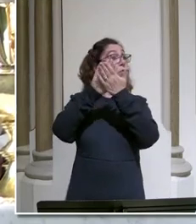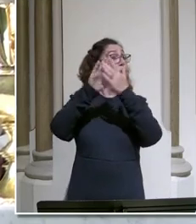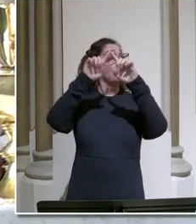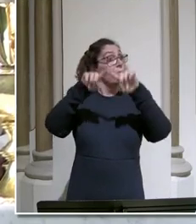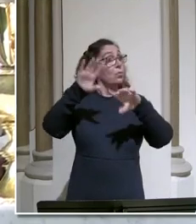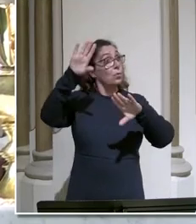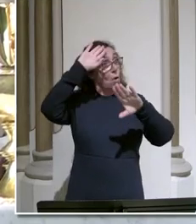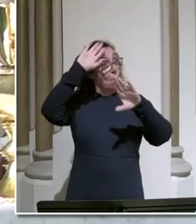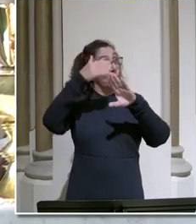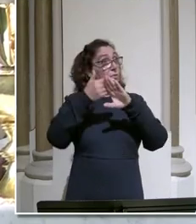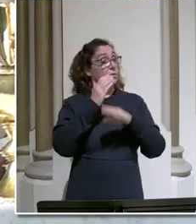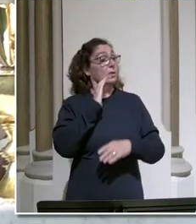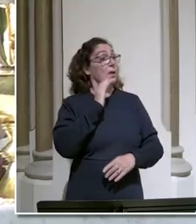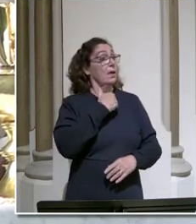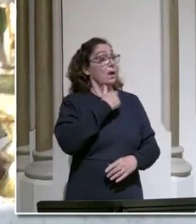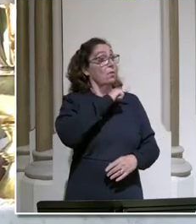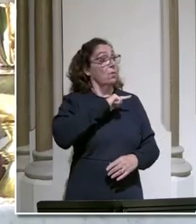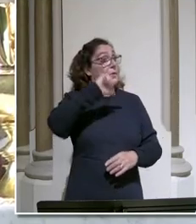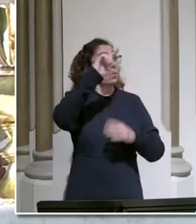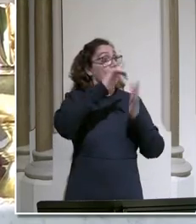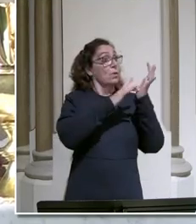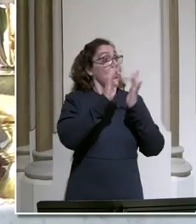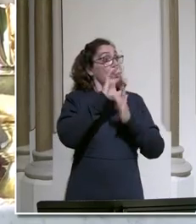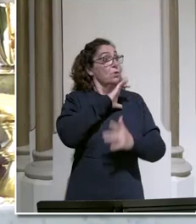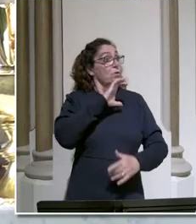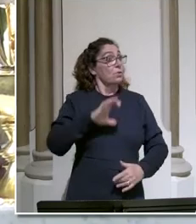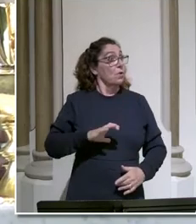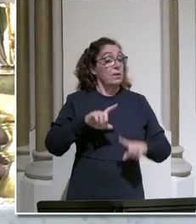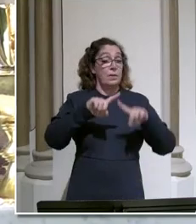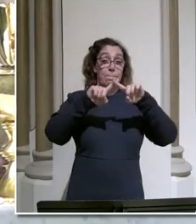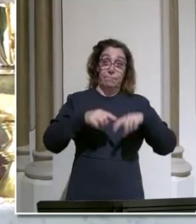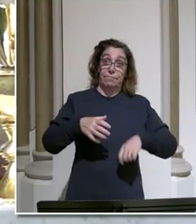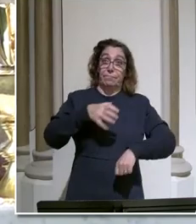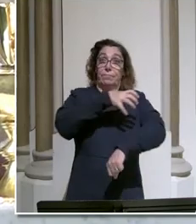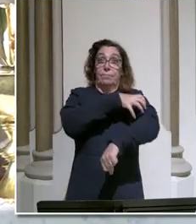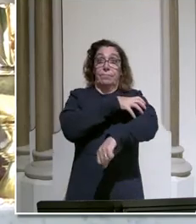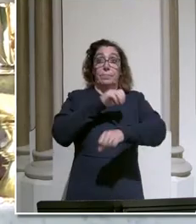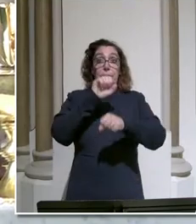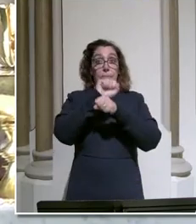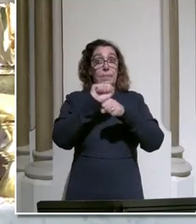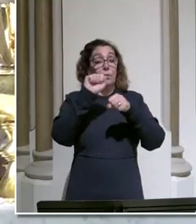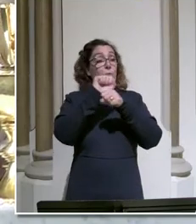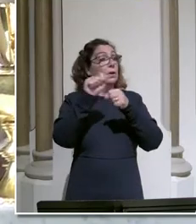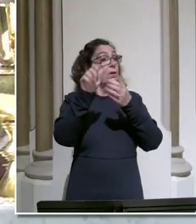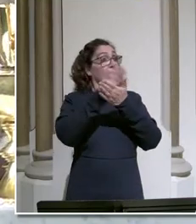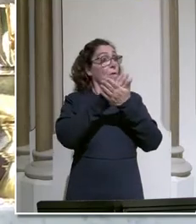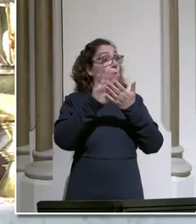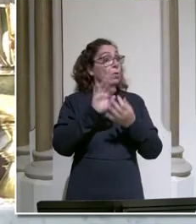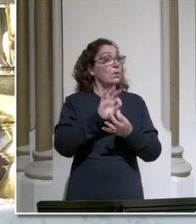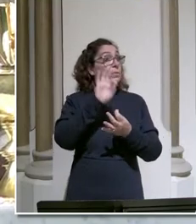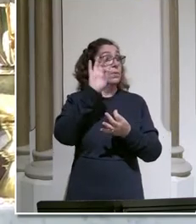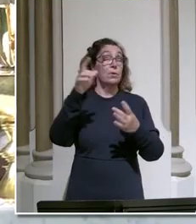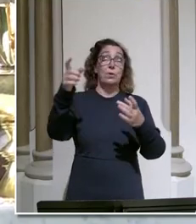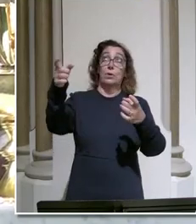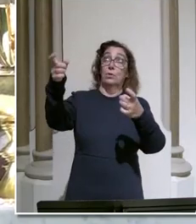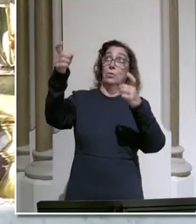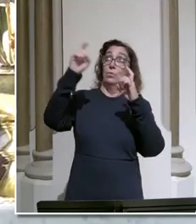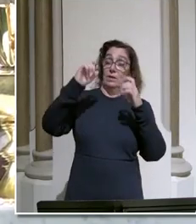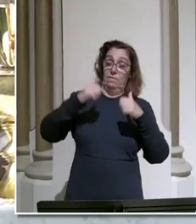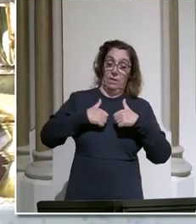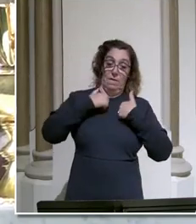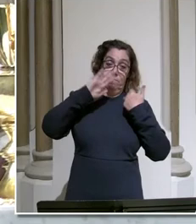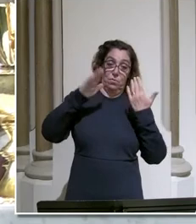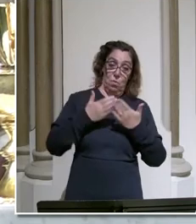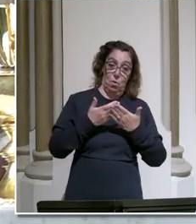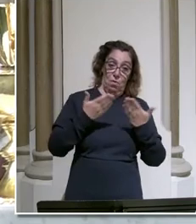our Lord Jesus Christ, by the power and working of the Holy Spirit, you give life to all things